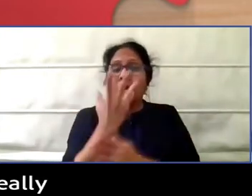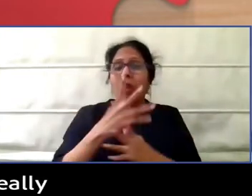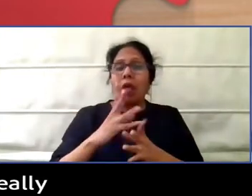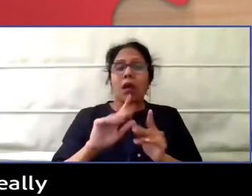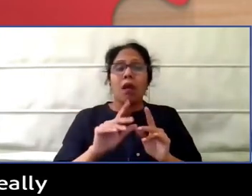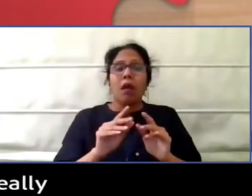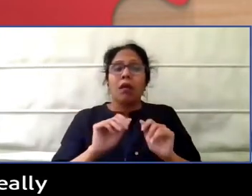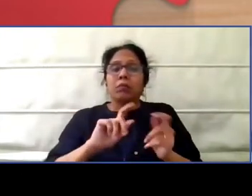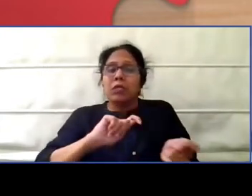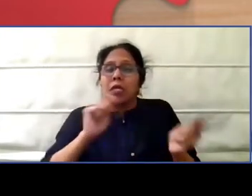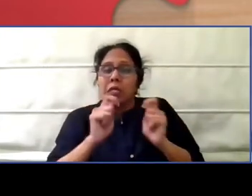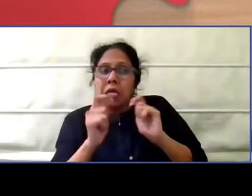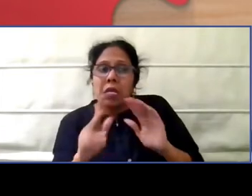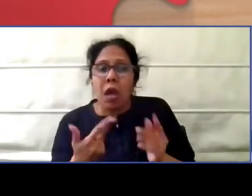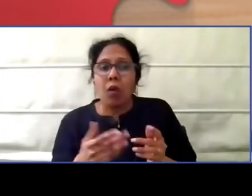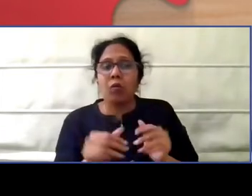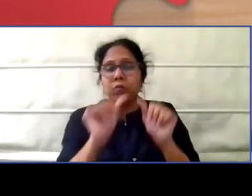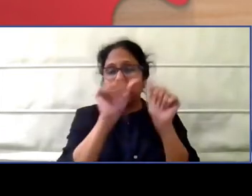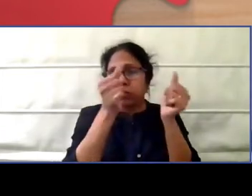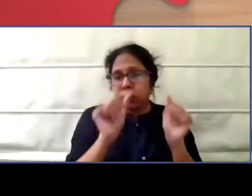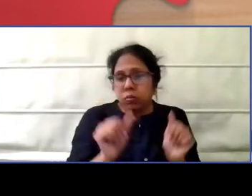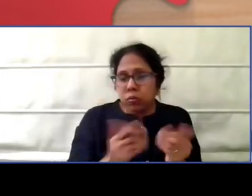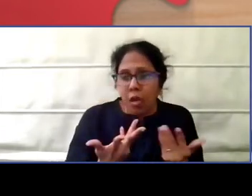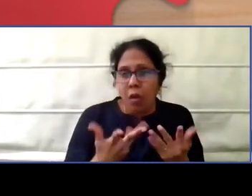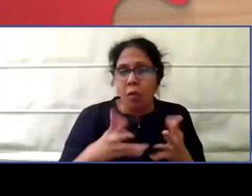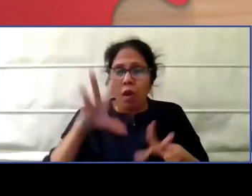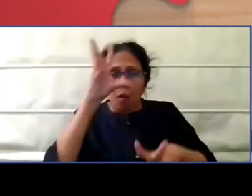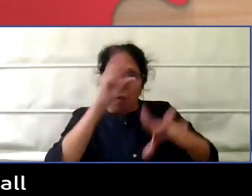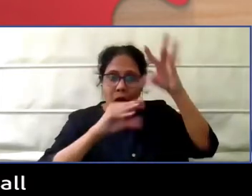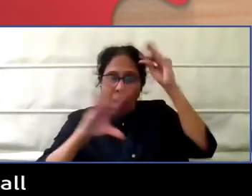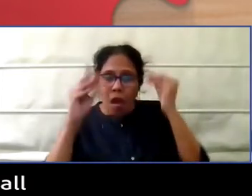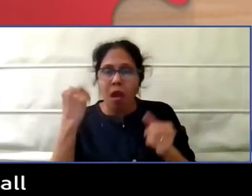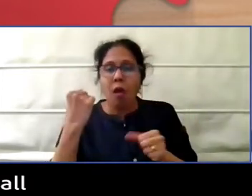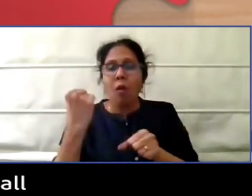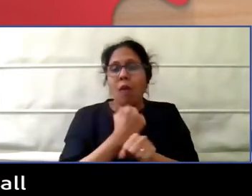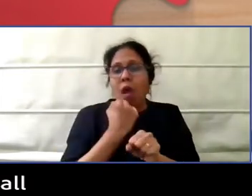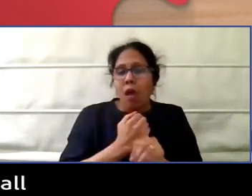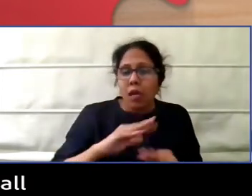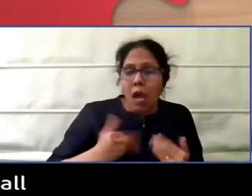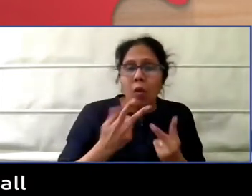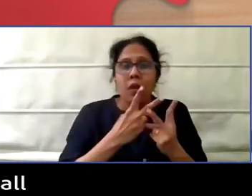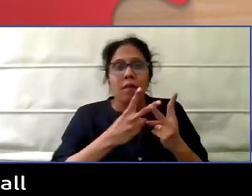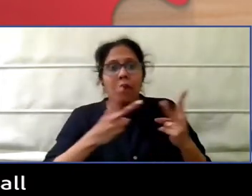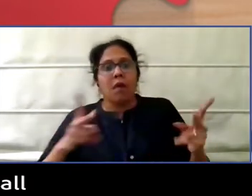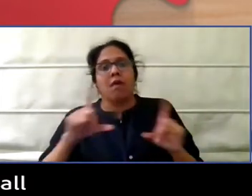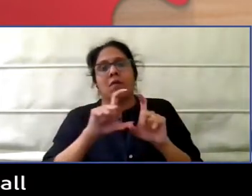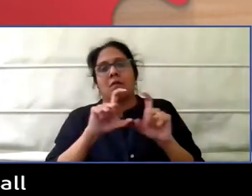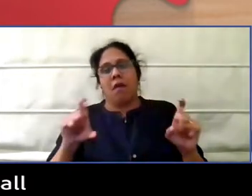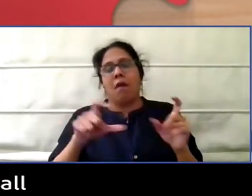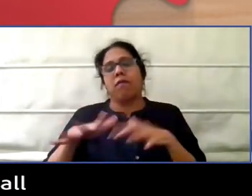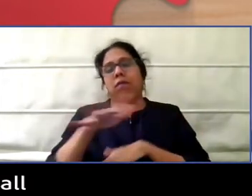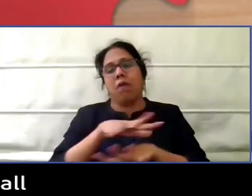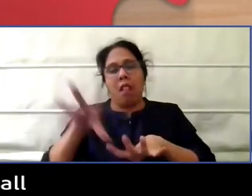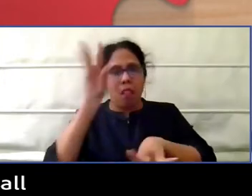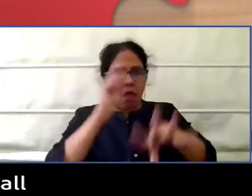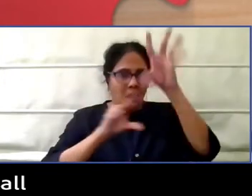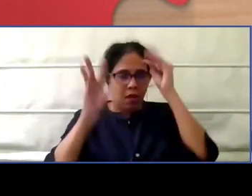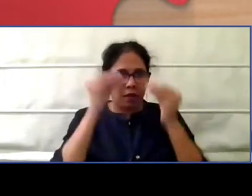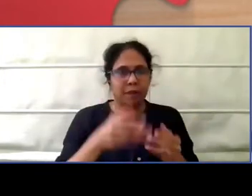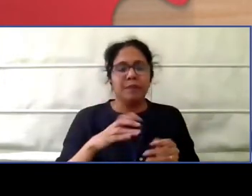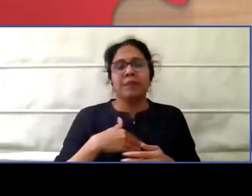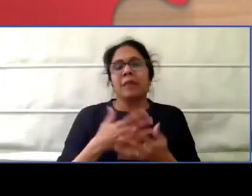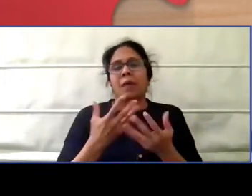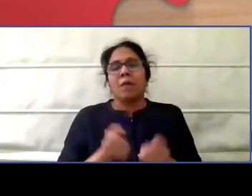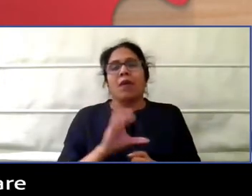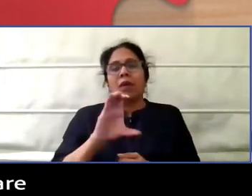really work together in this space. My congratulations to all the fellows and all the